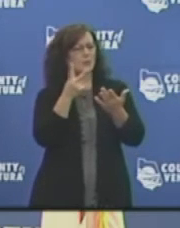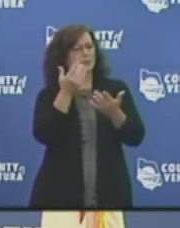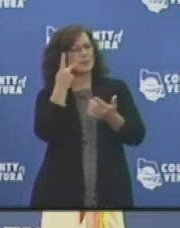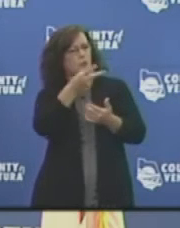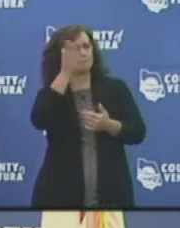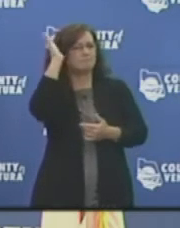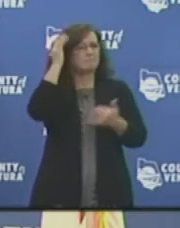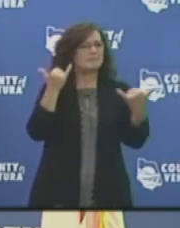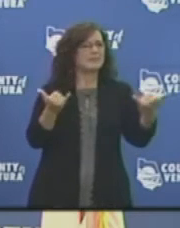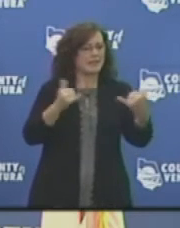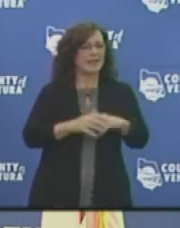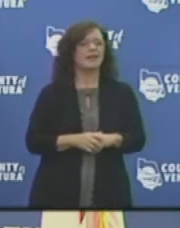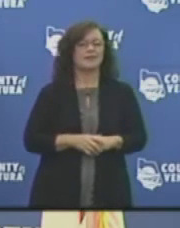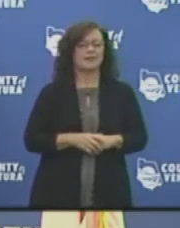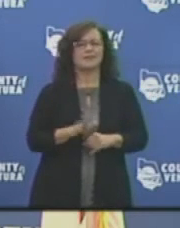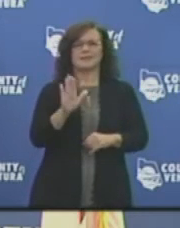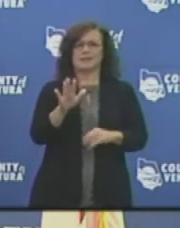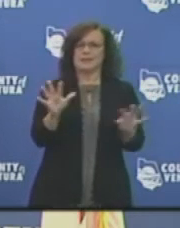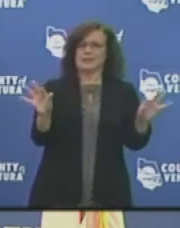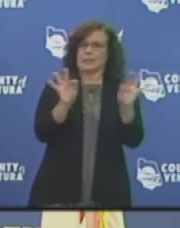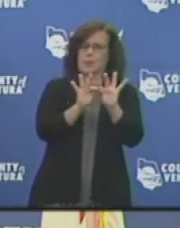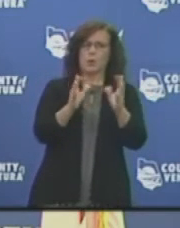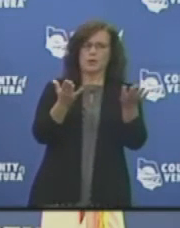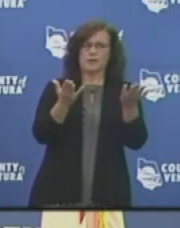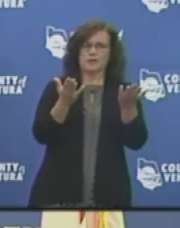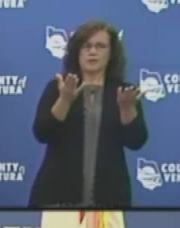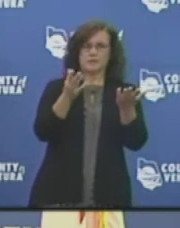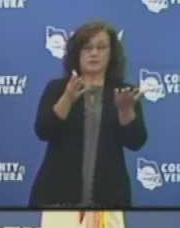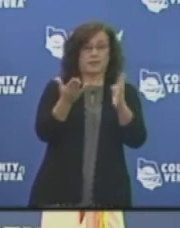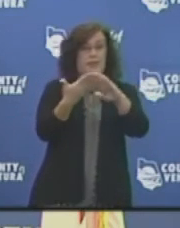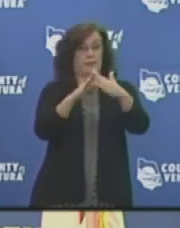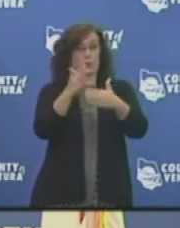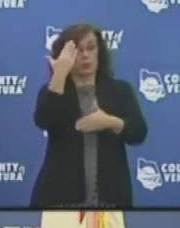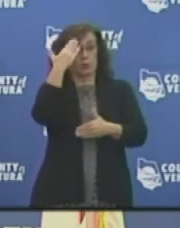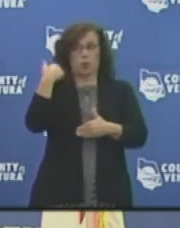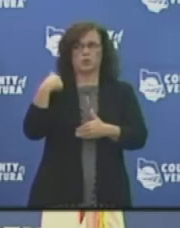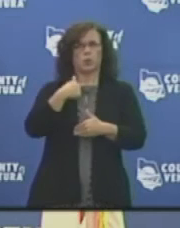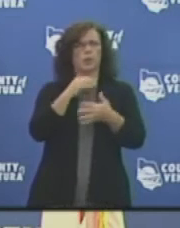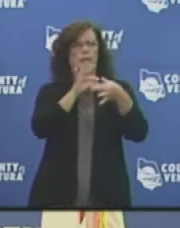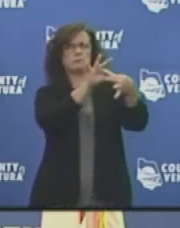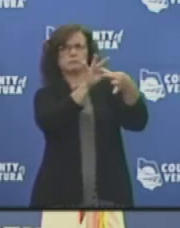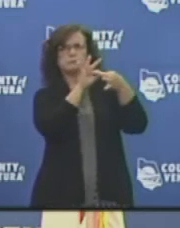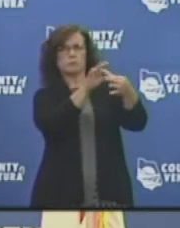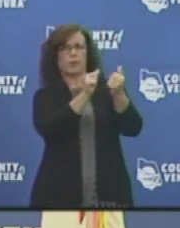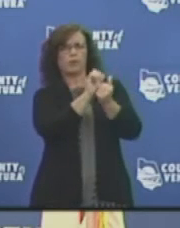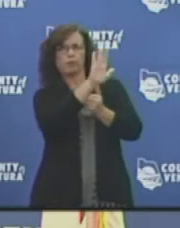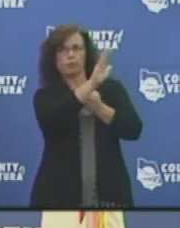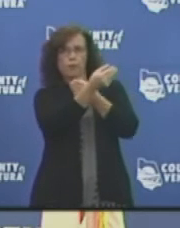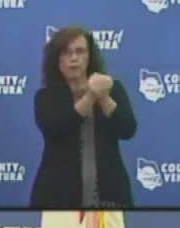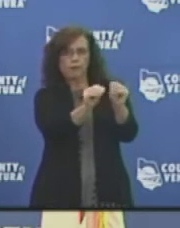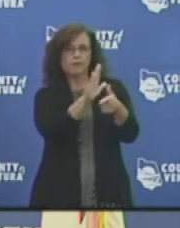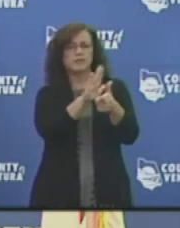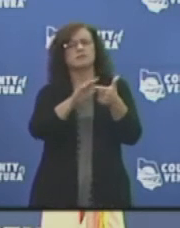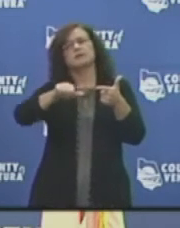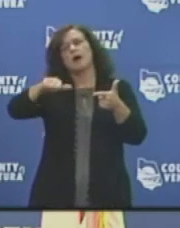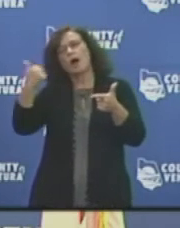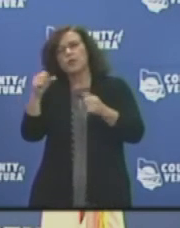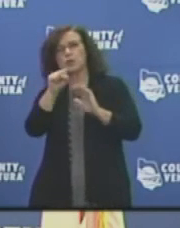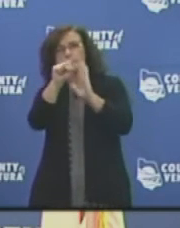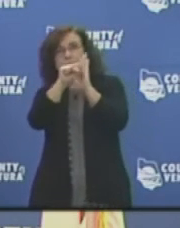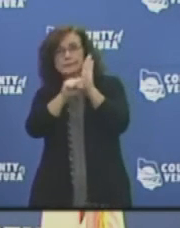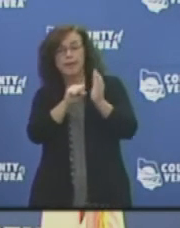important that the community know just how much communication we have with Assemblymember Irwin's office, with our other state legislators, with our